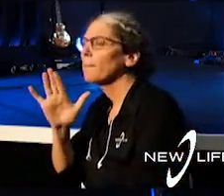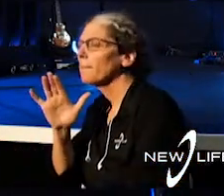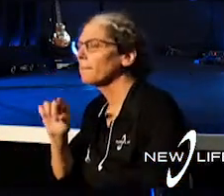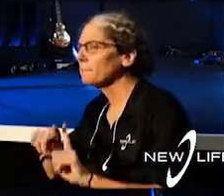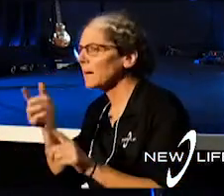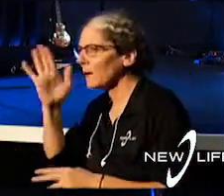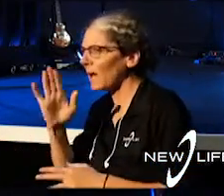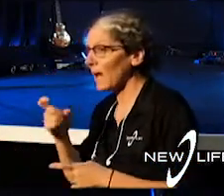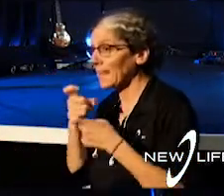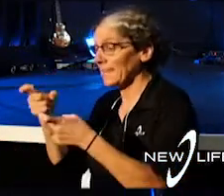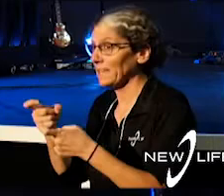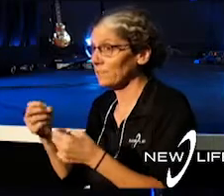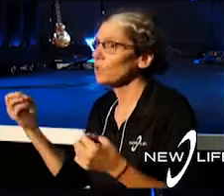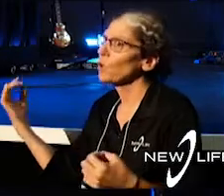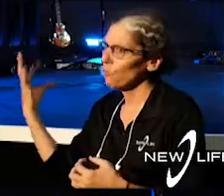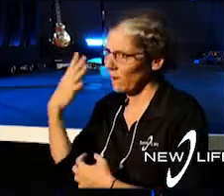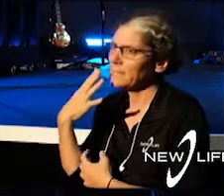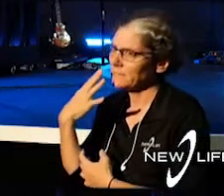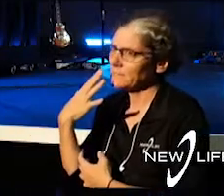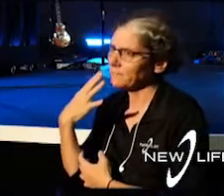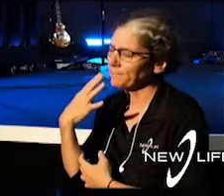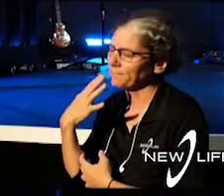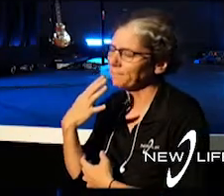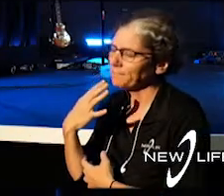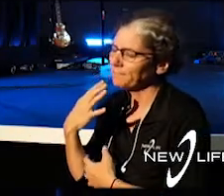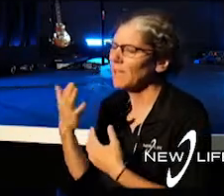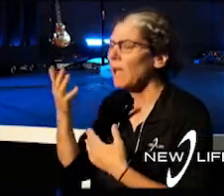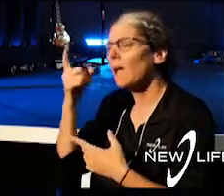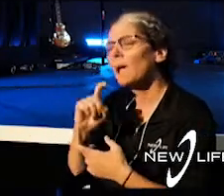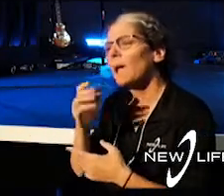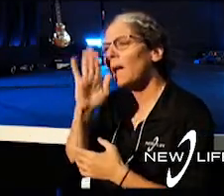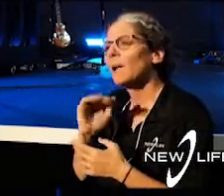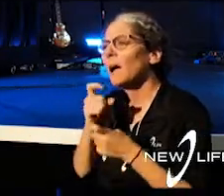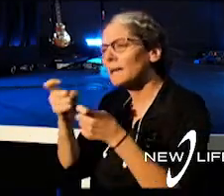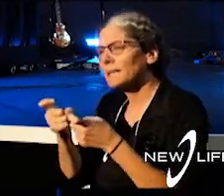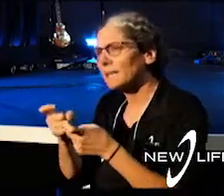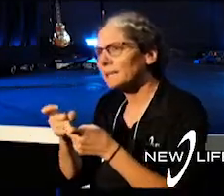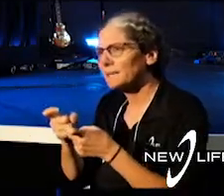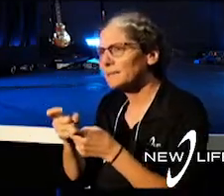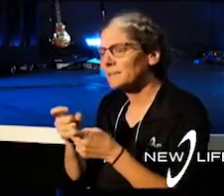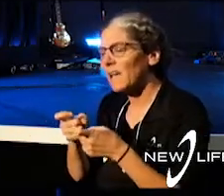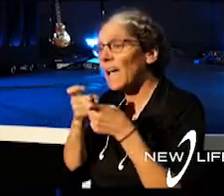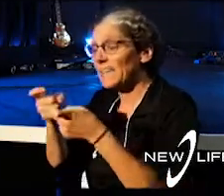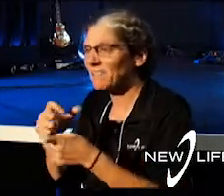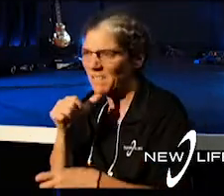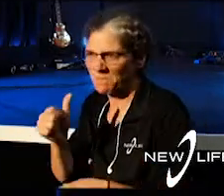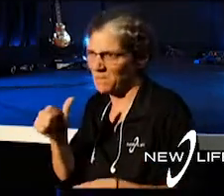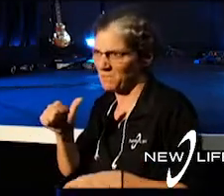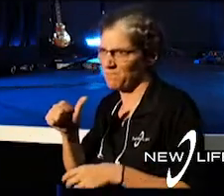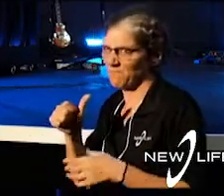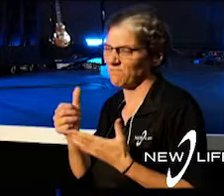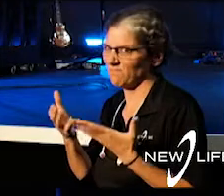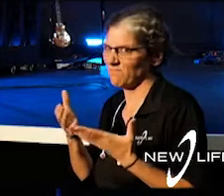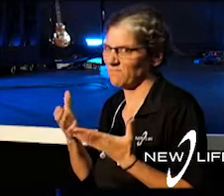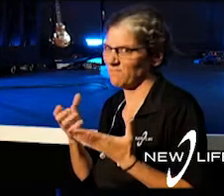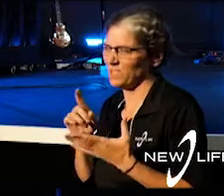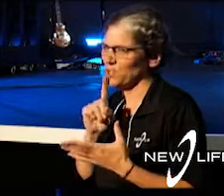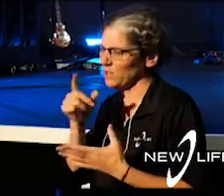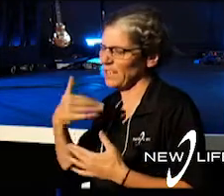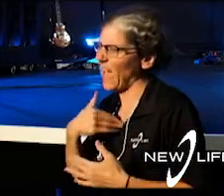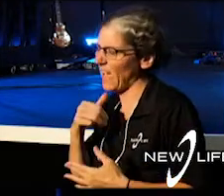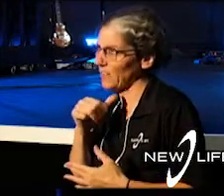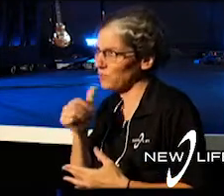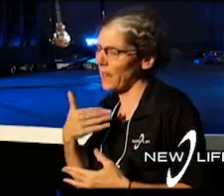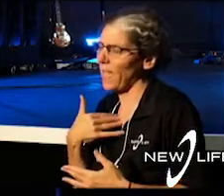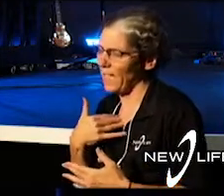is getting a gift that we don't deserve. Oftentimes, mercy and grace are used interchangeably, but they're